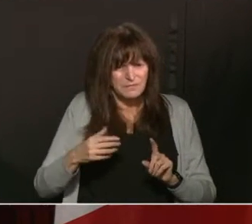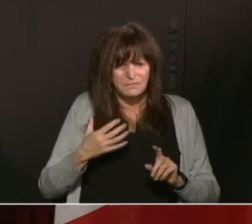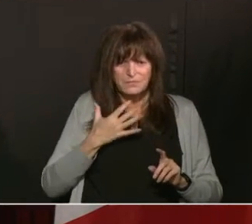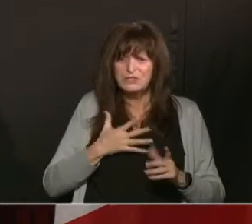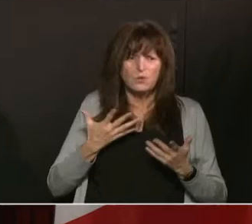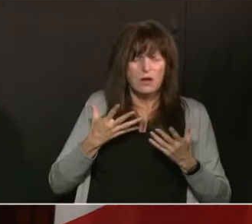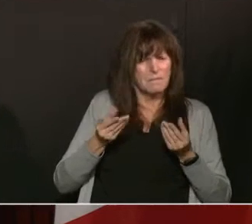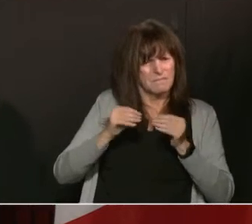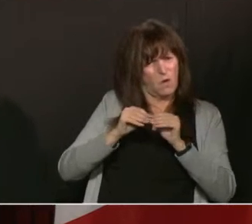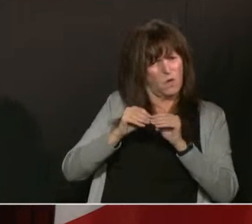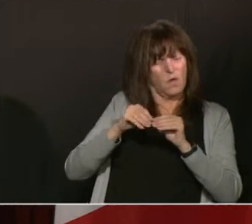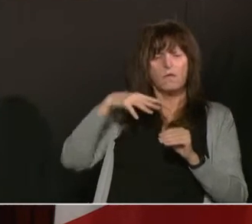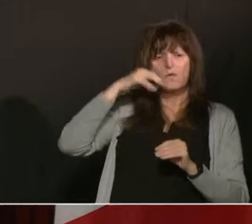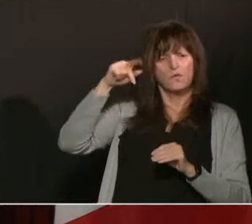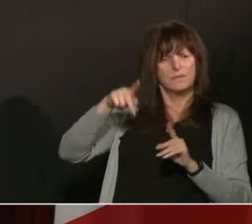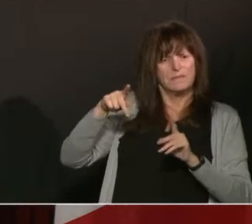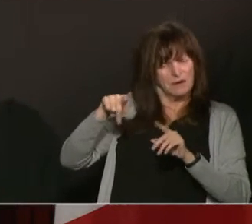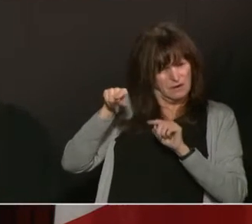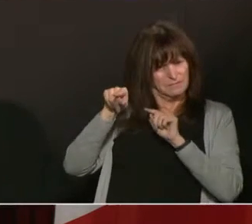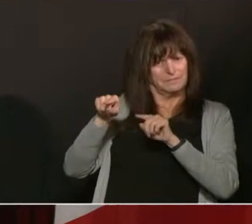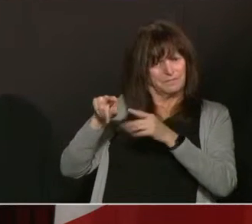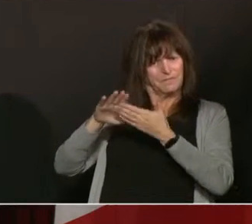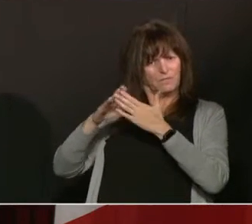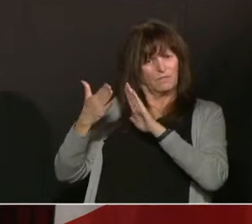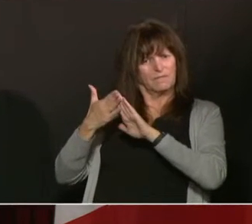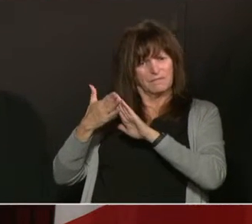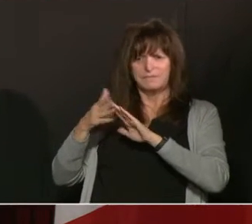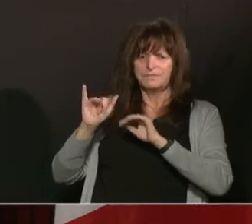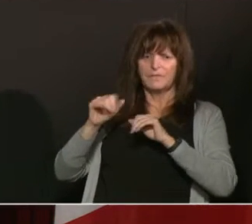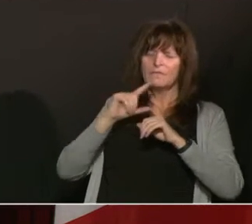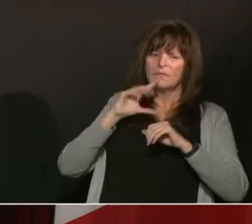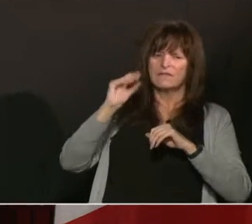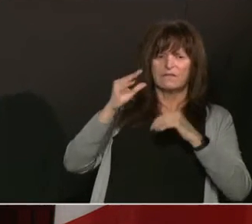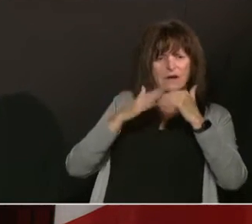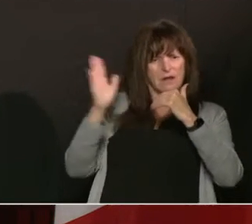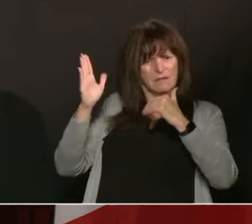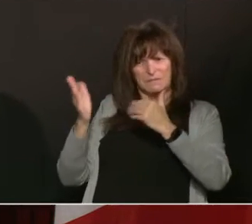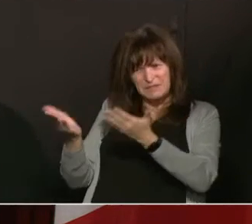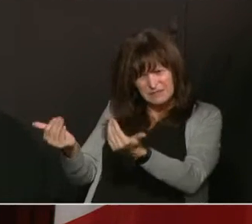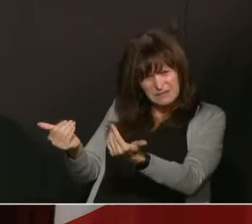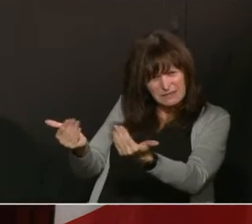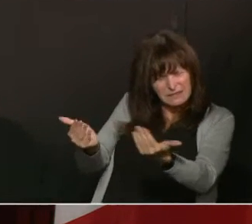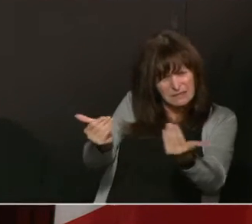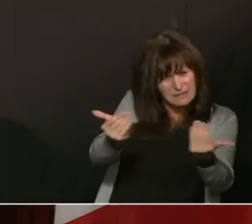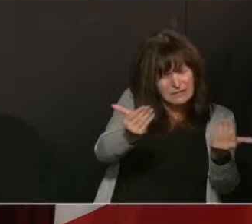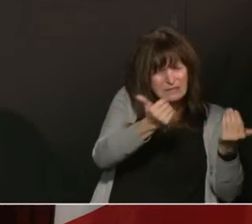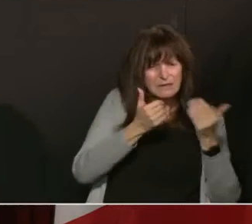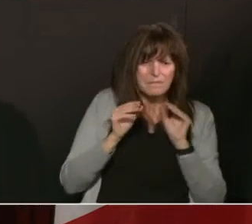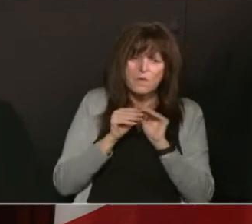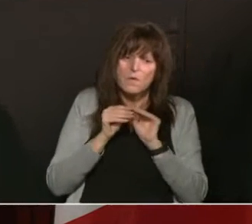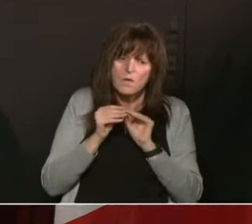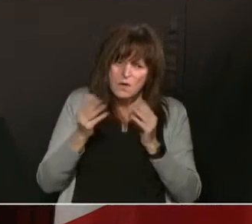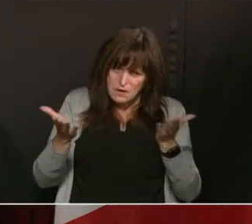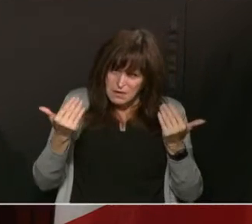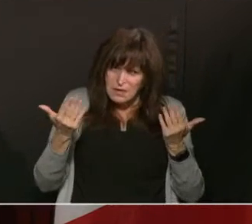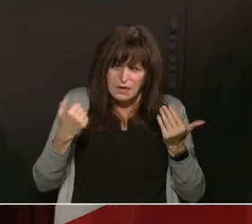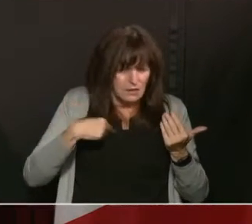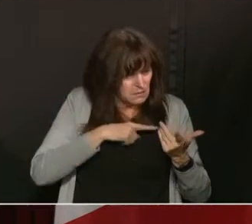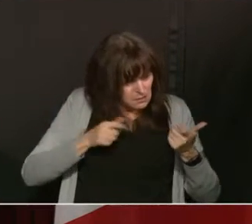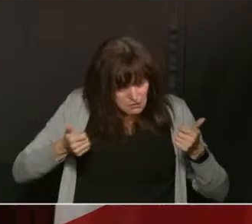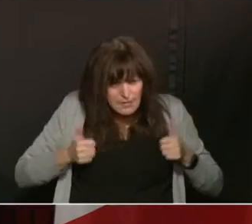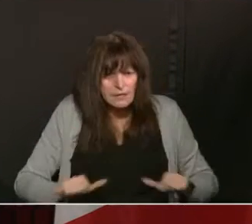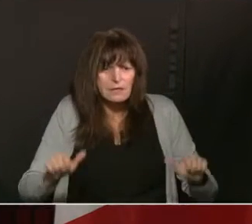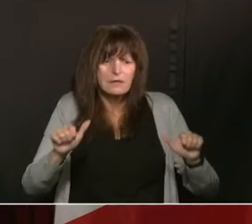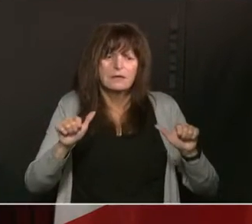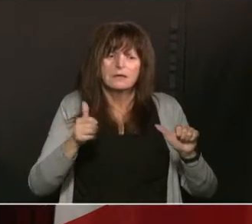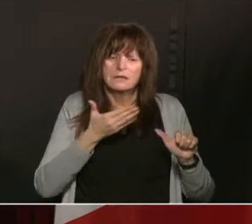of our community, 50 and above, get vaccinated, and we'll try as hard as we can to increase the availability